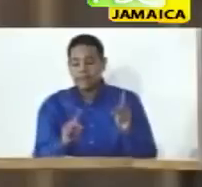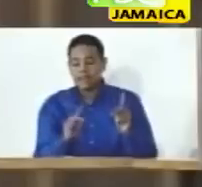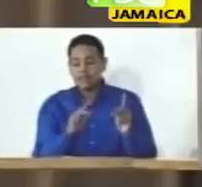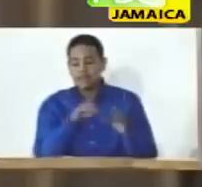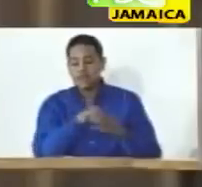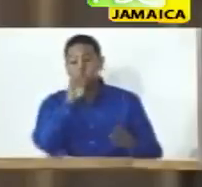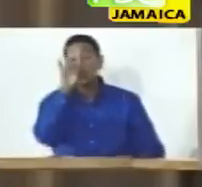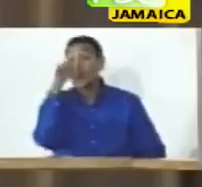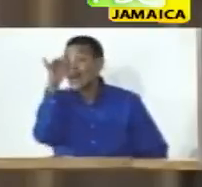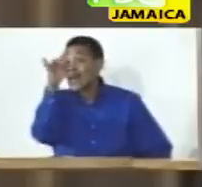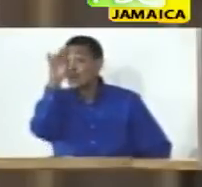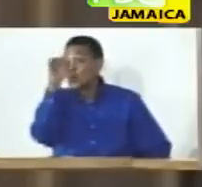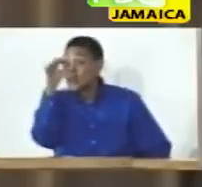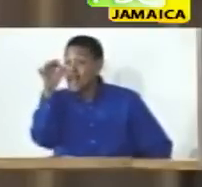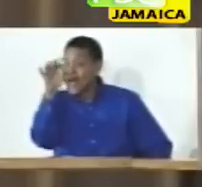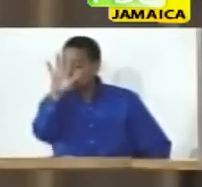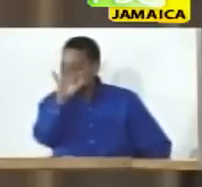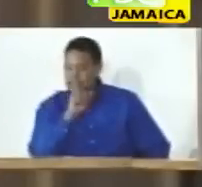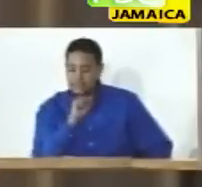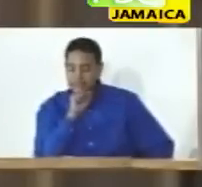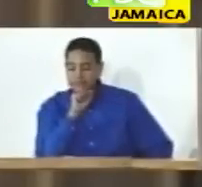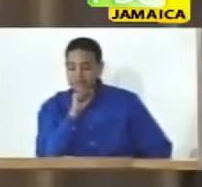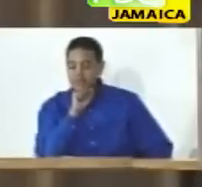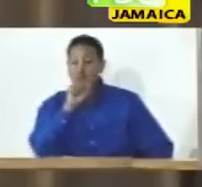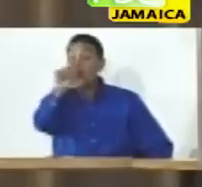In 2018-2019,